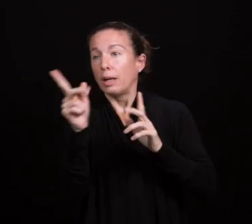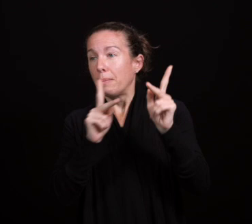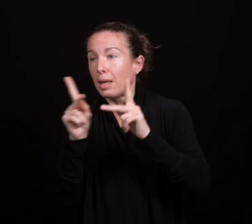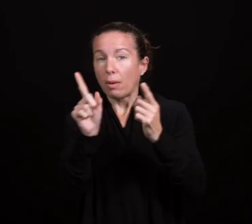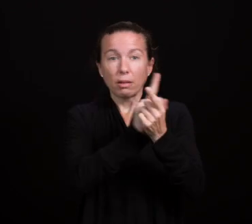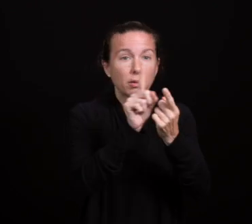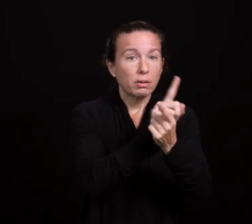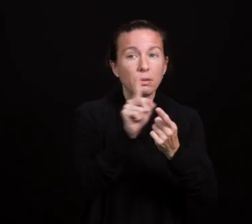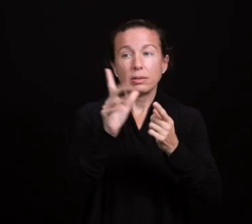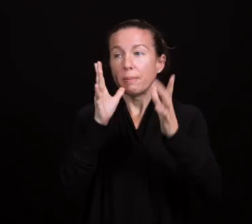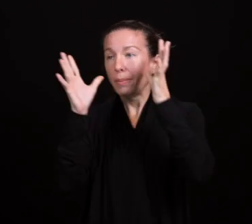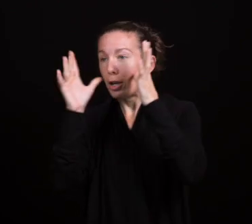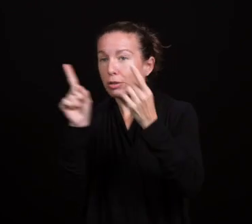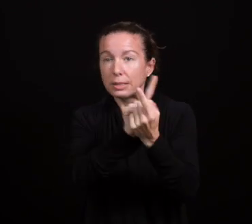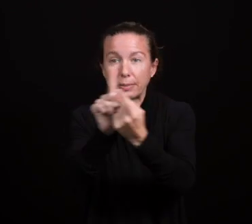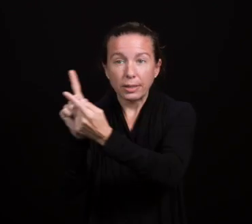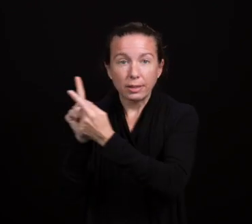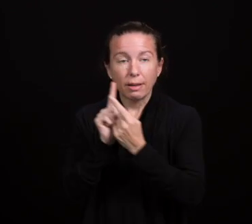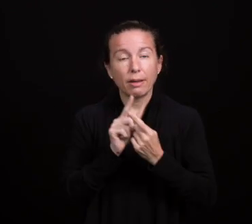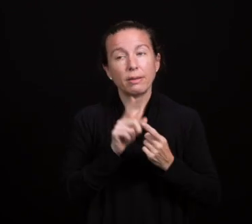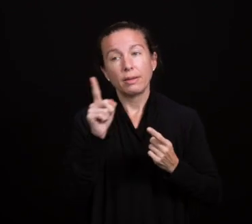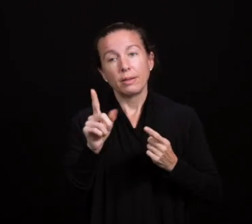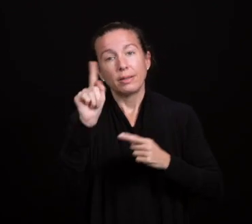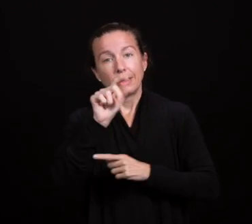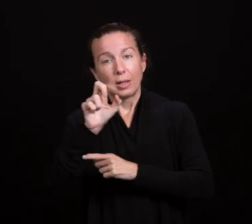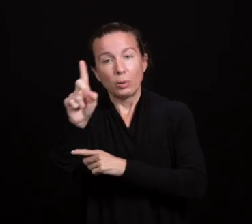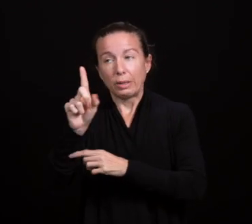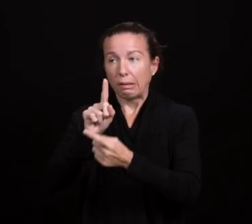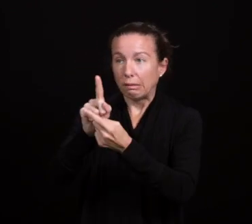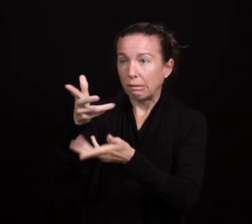other parents, and talking with her teacher for the deaf,